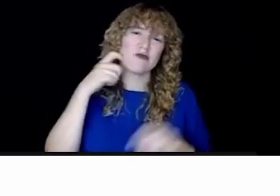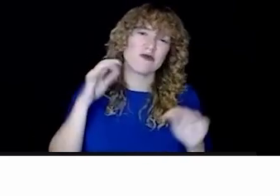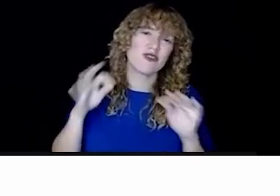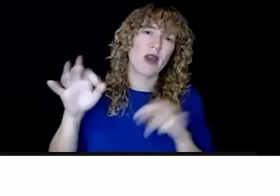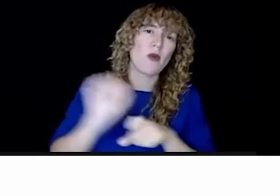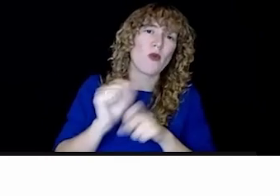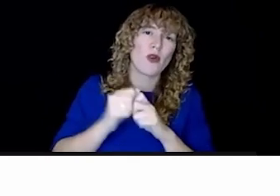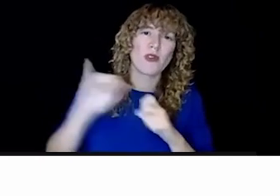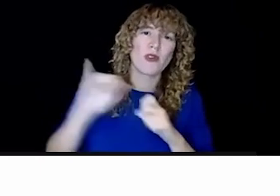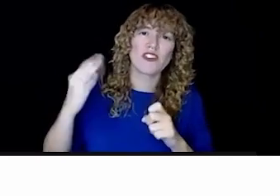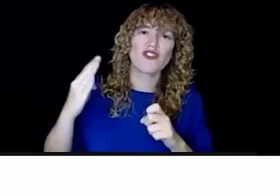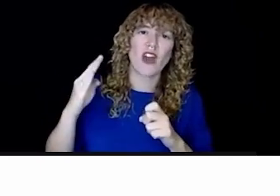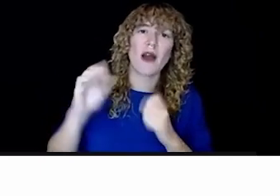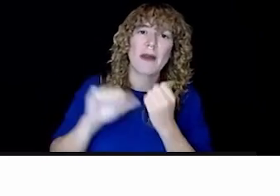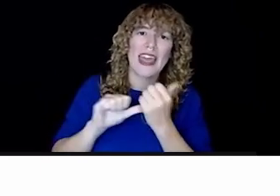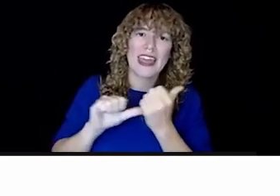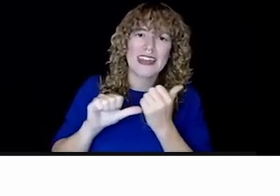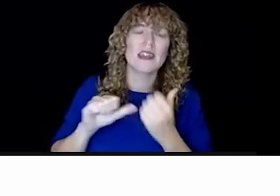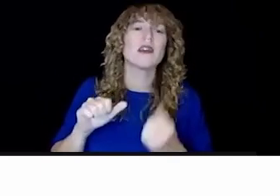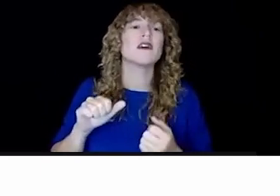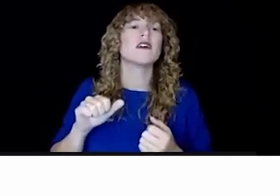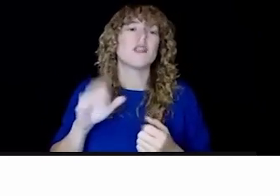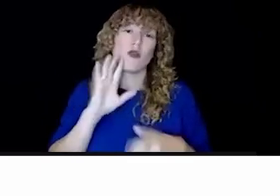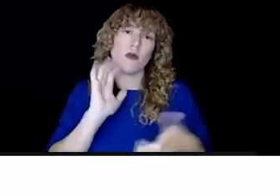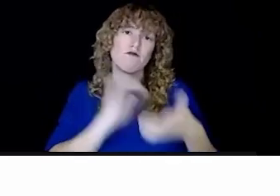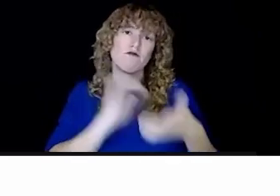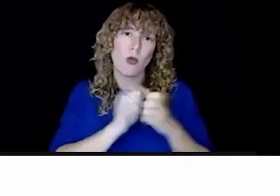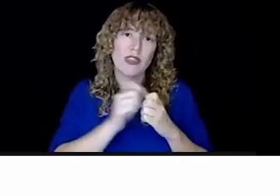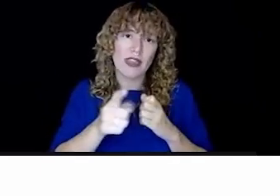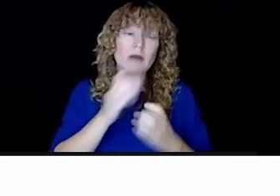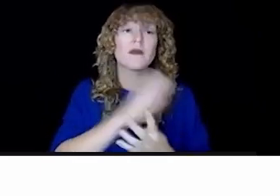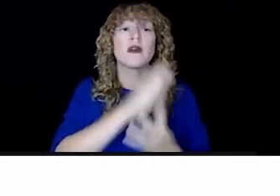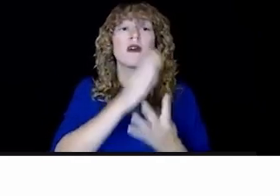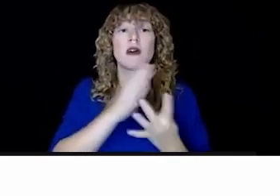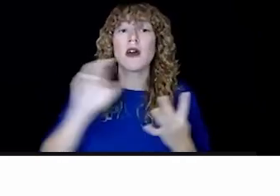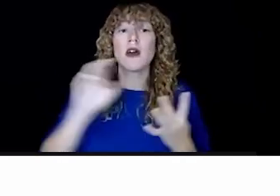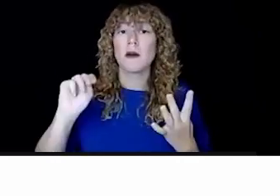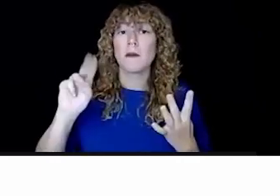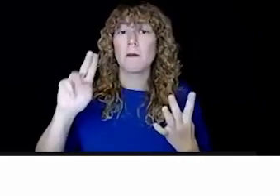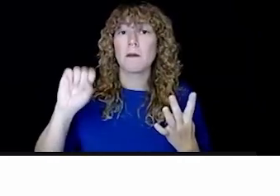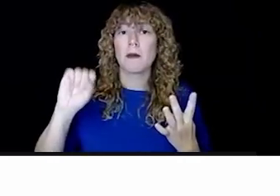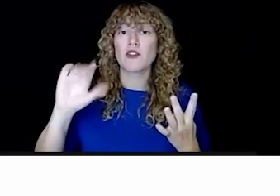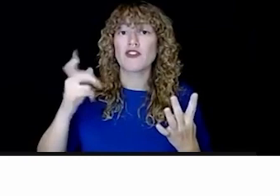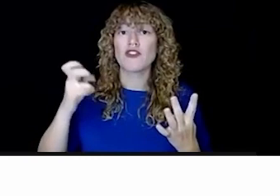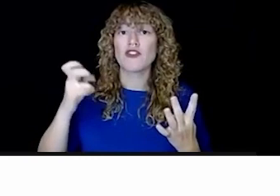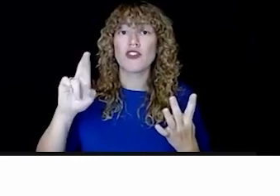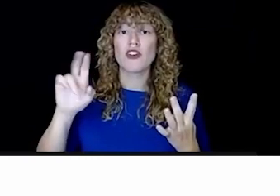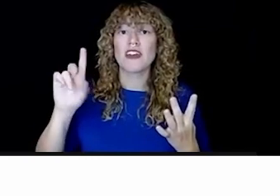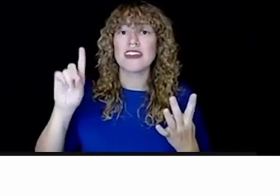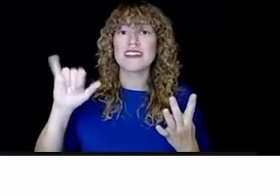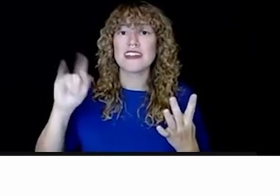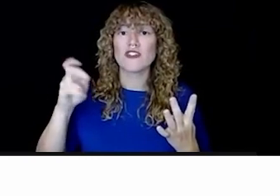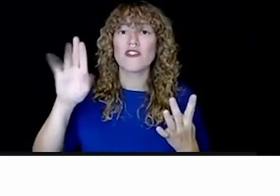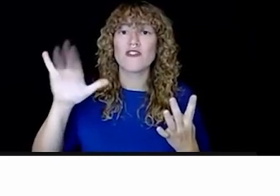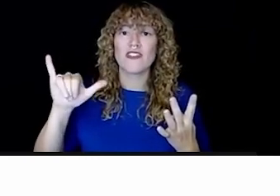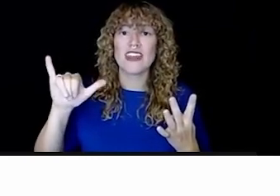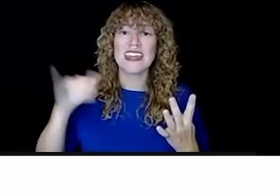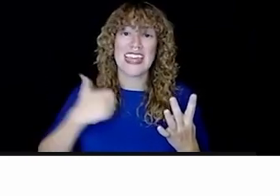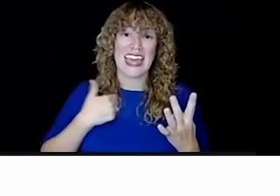aid. We'll be working closely with them. Muscular Dystrophy Canada just completed a survey of